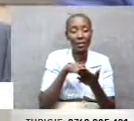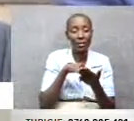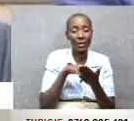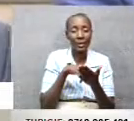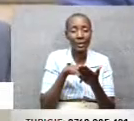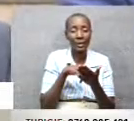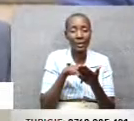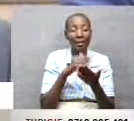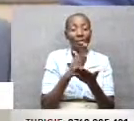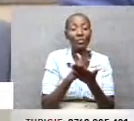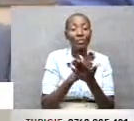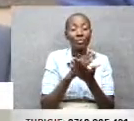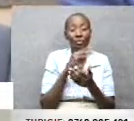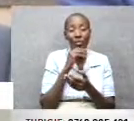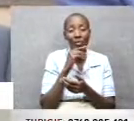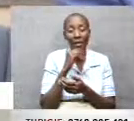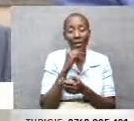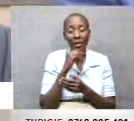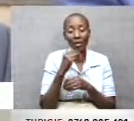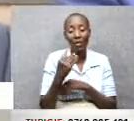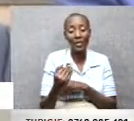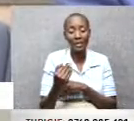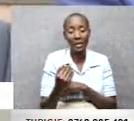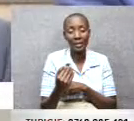the biological father of the tested child.